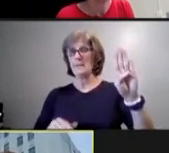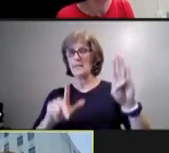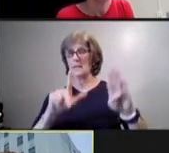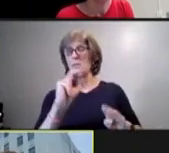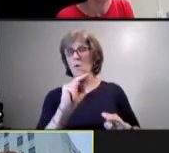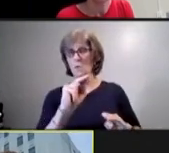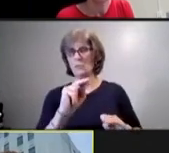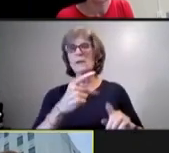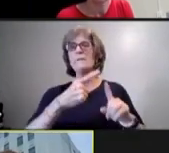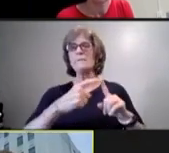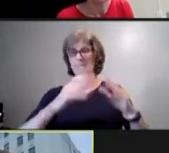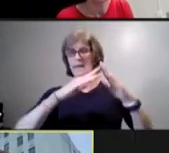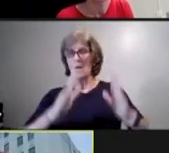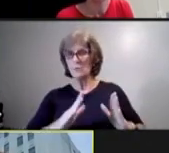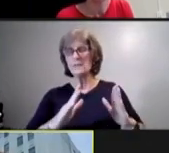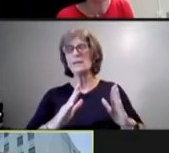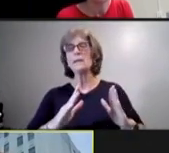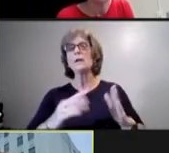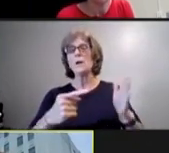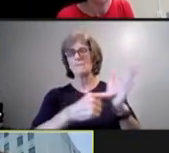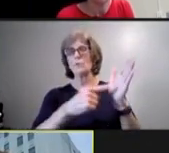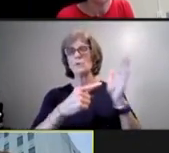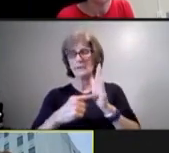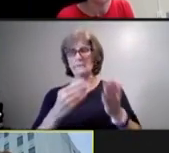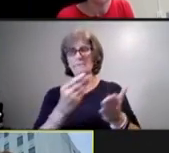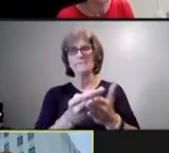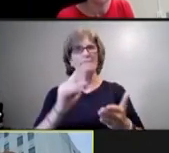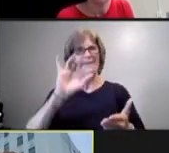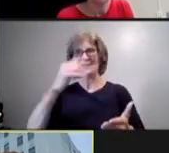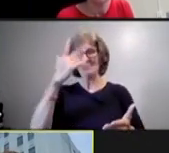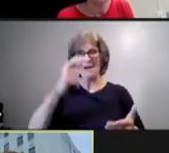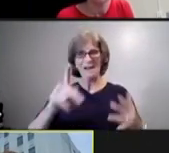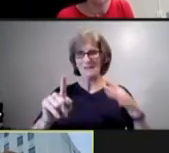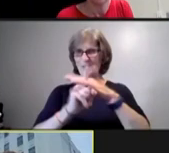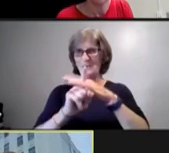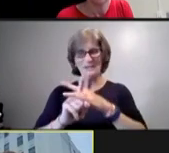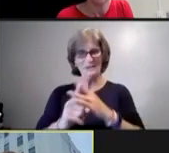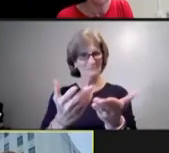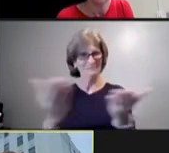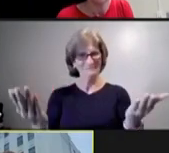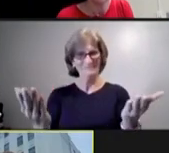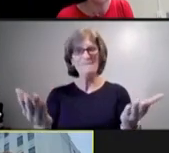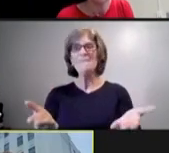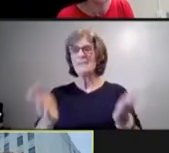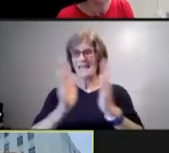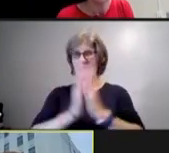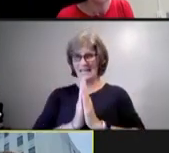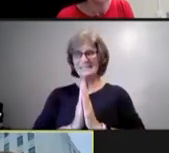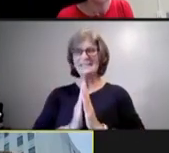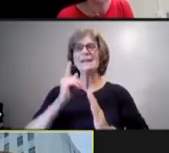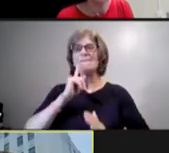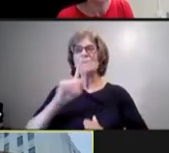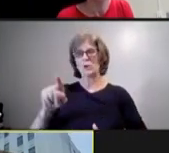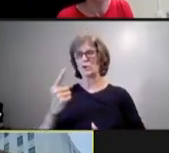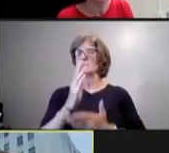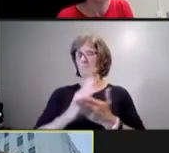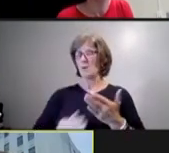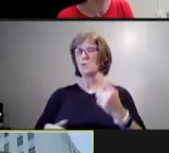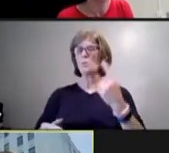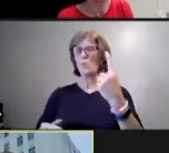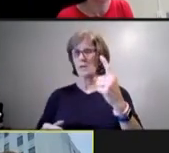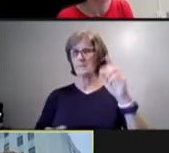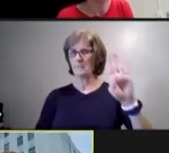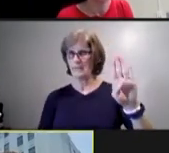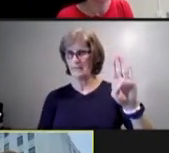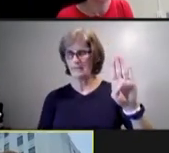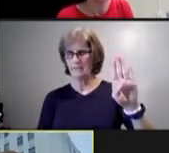from the Housing Opportunity Fund, which is why I have come to the HOF board requesting authorization for just Phase 1B. The